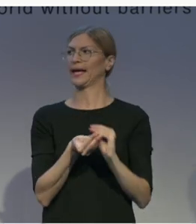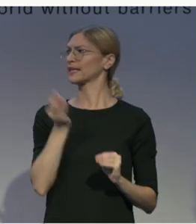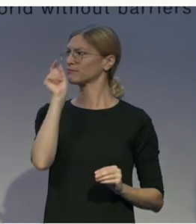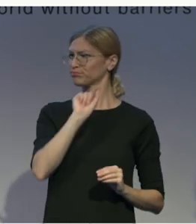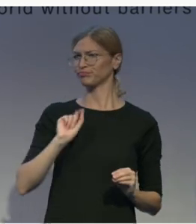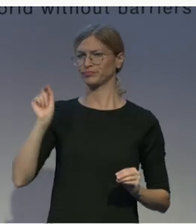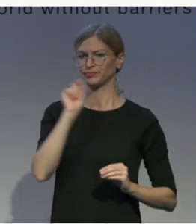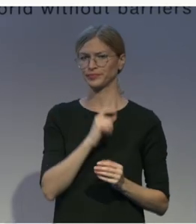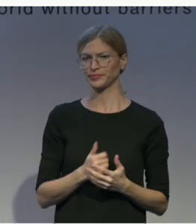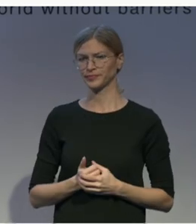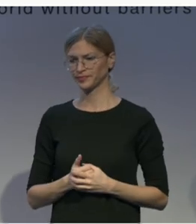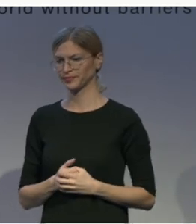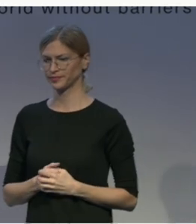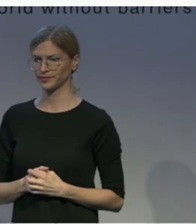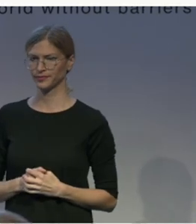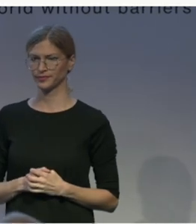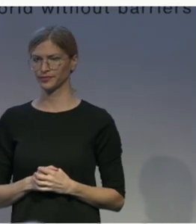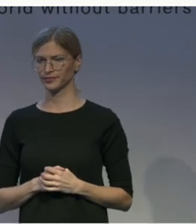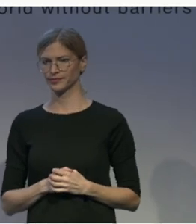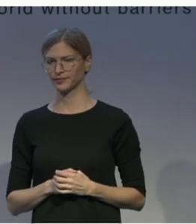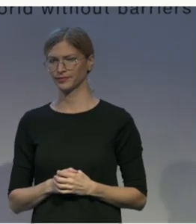All right, so who are you?